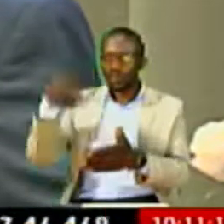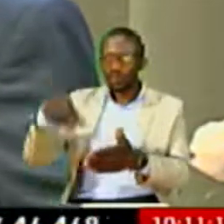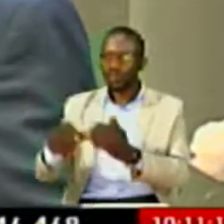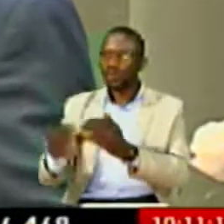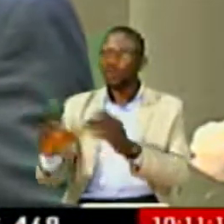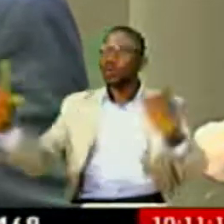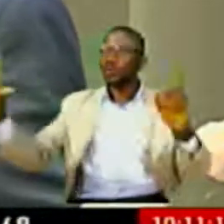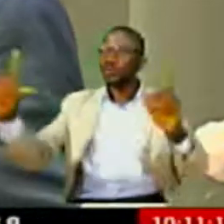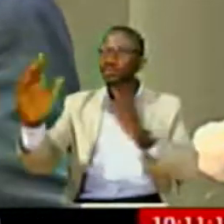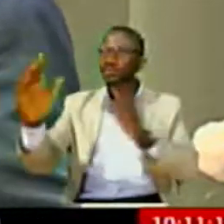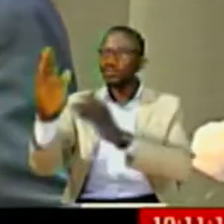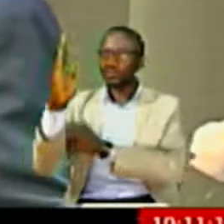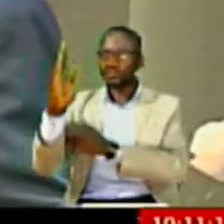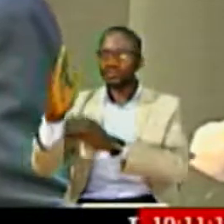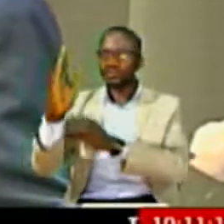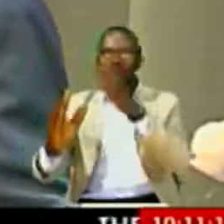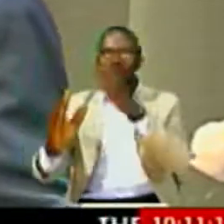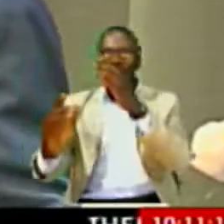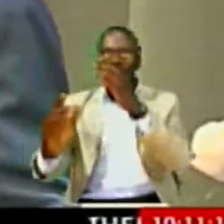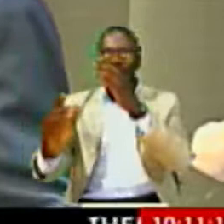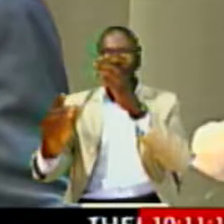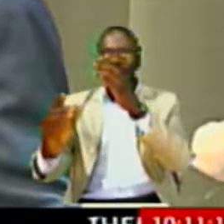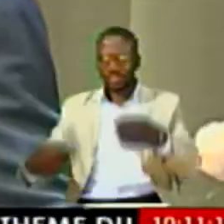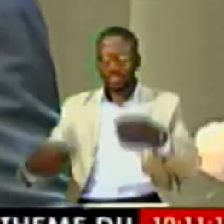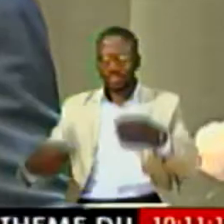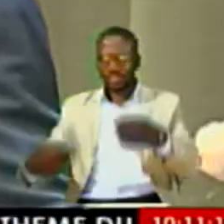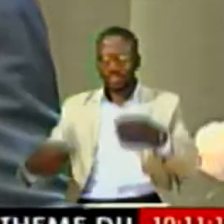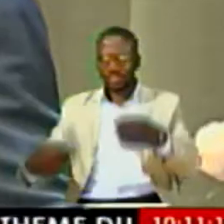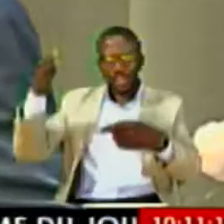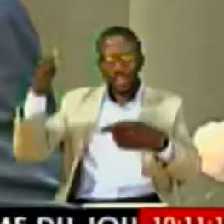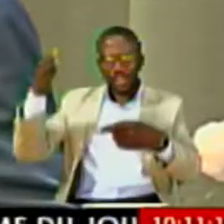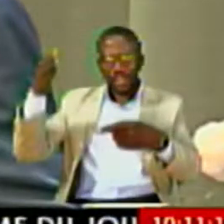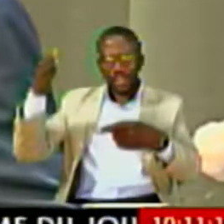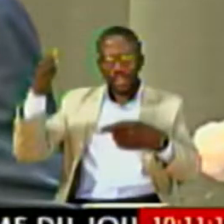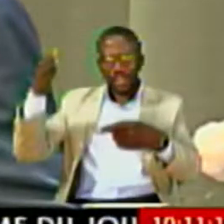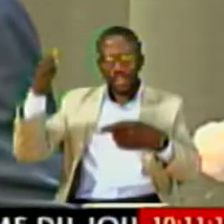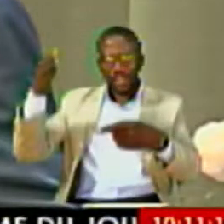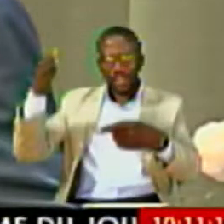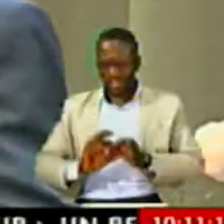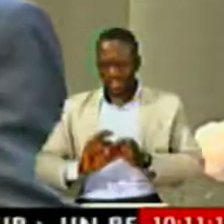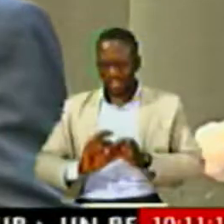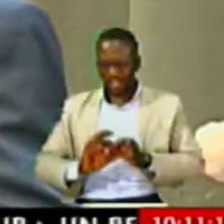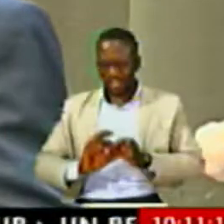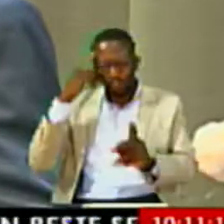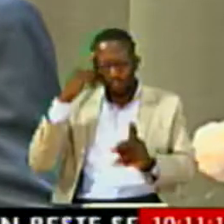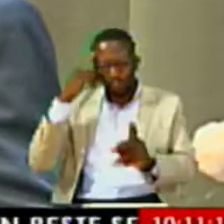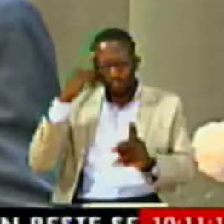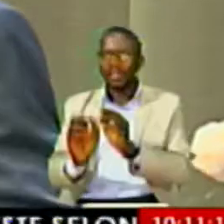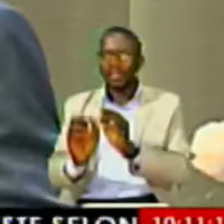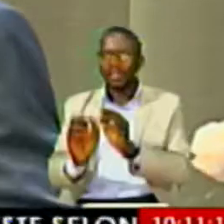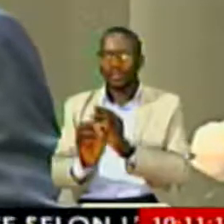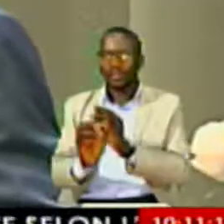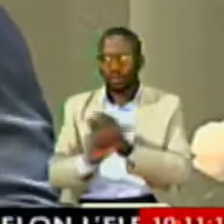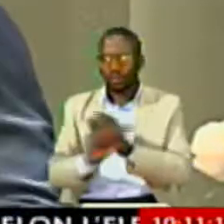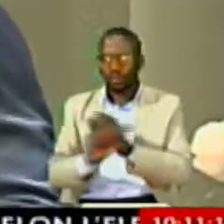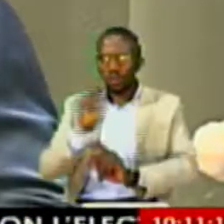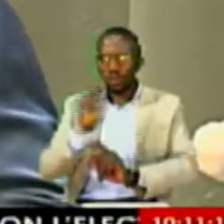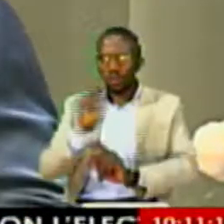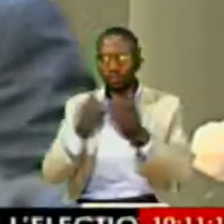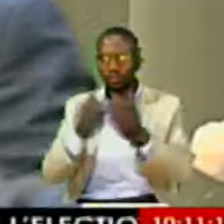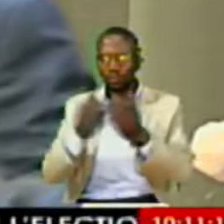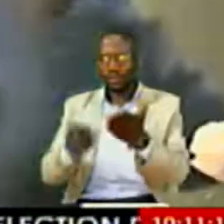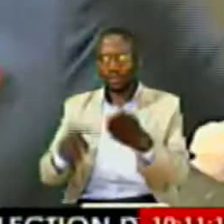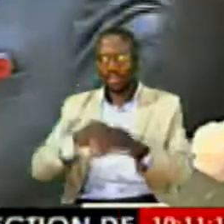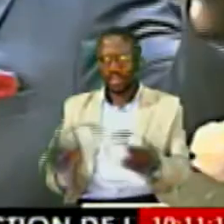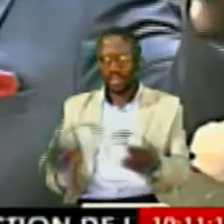de chair, would come in the body of flesh pour sauver l'humanité de chair, to save the fallen mankind. Amen. Amen. Quand